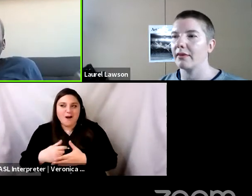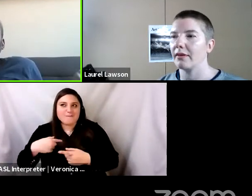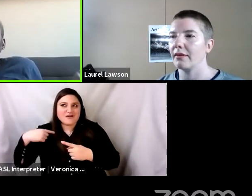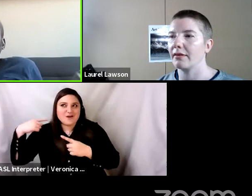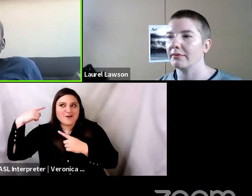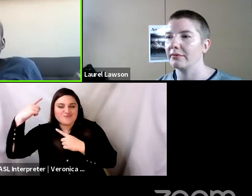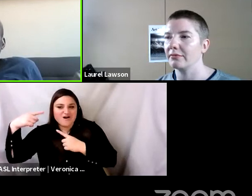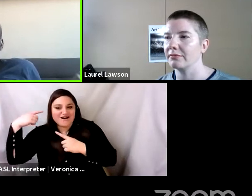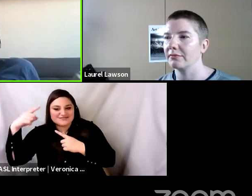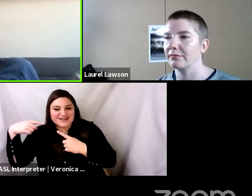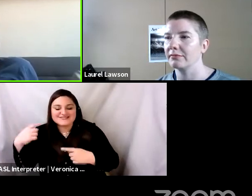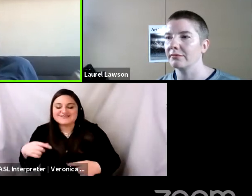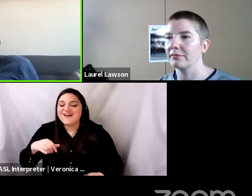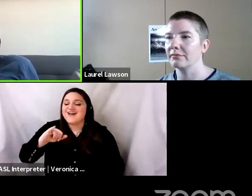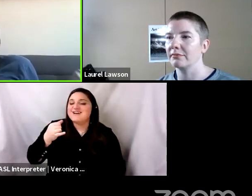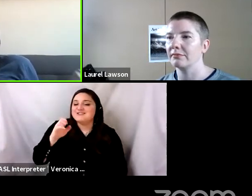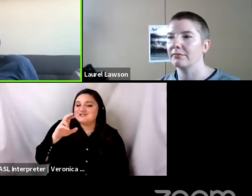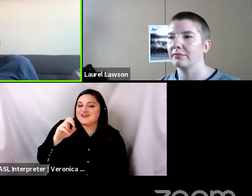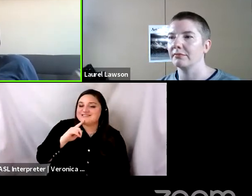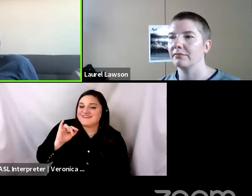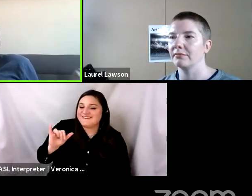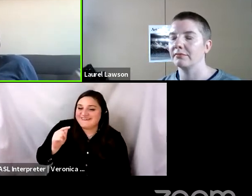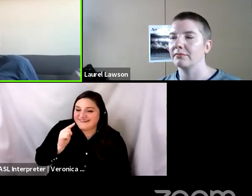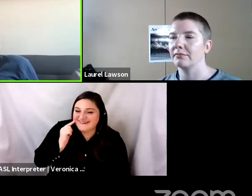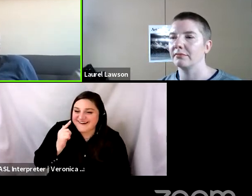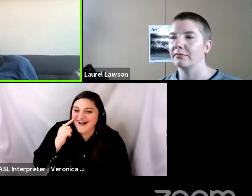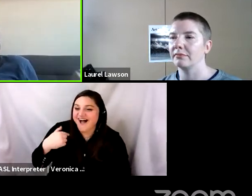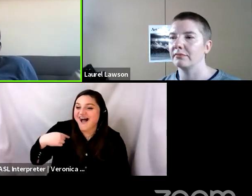That's actually really funny.